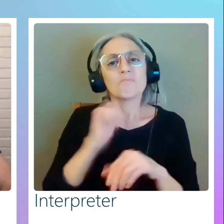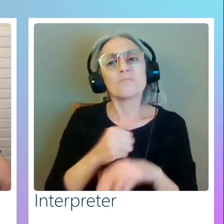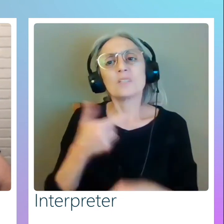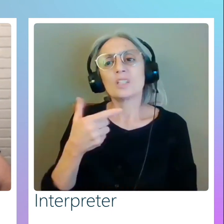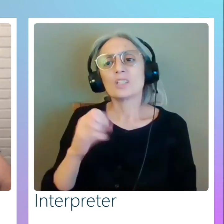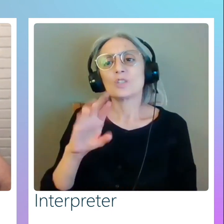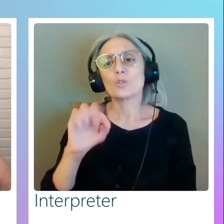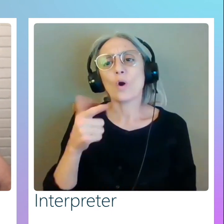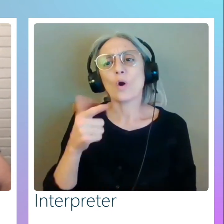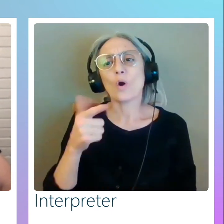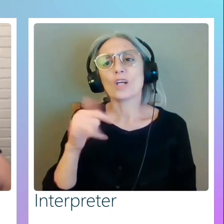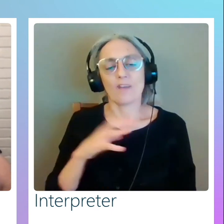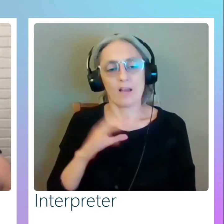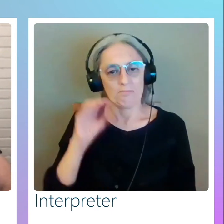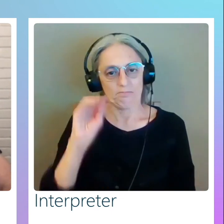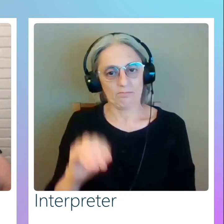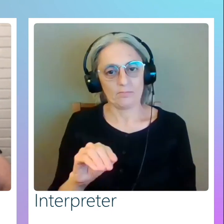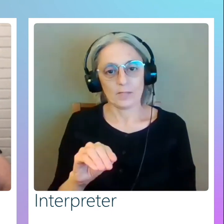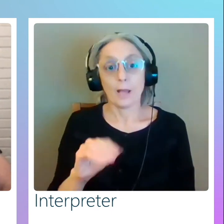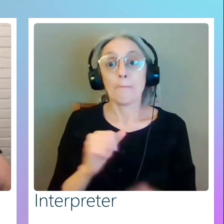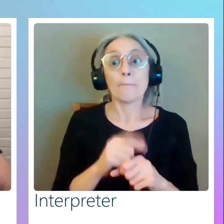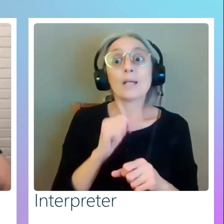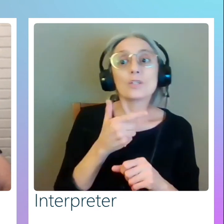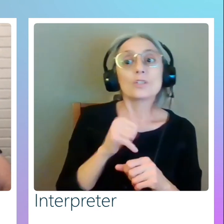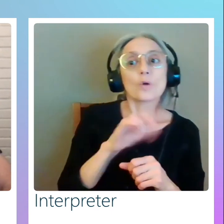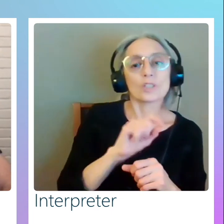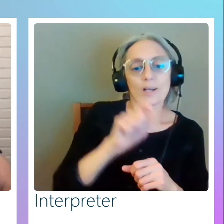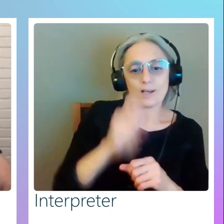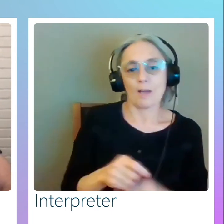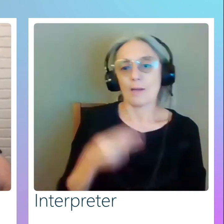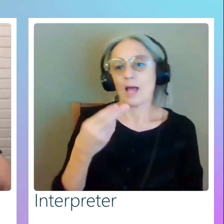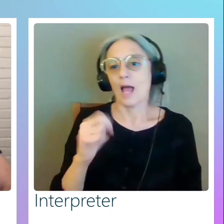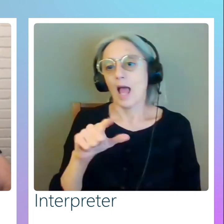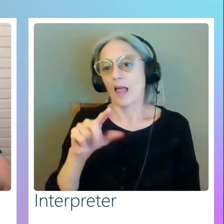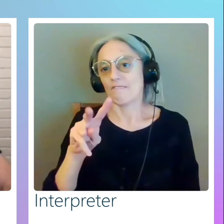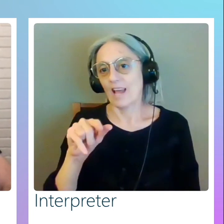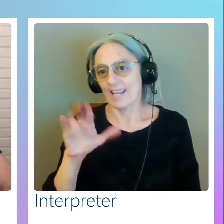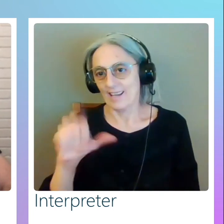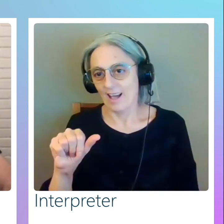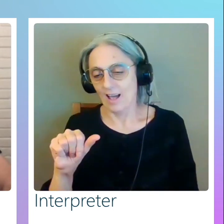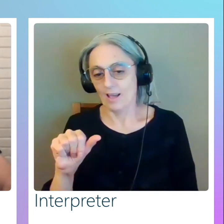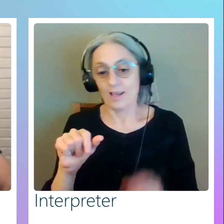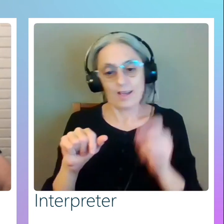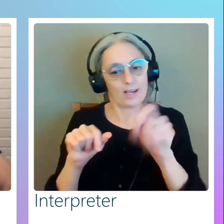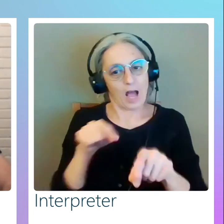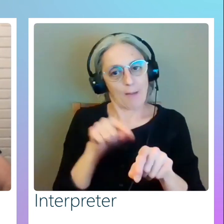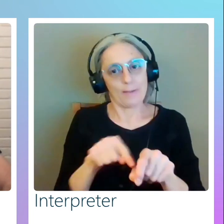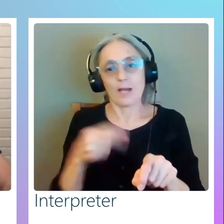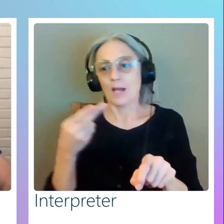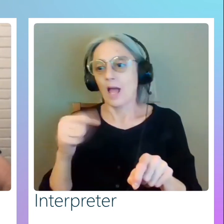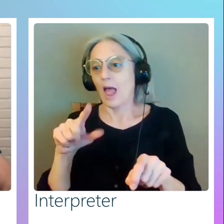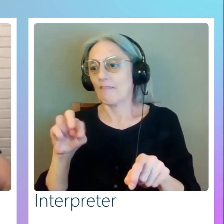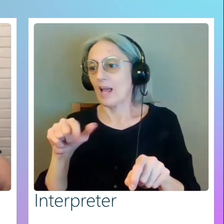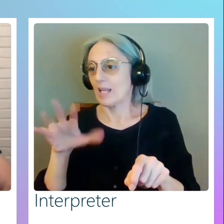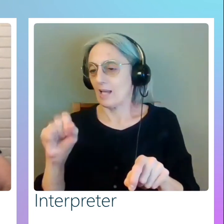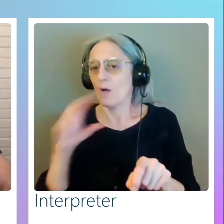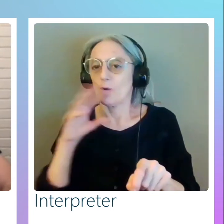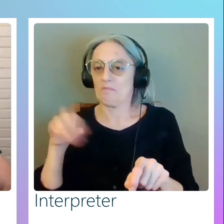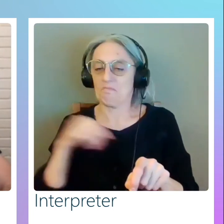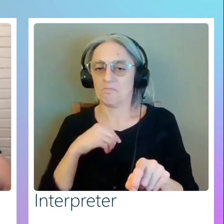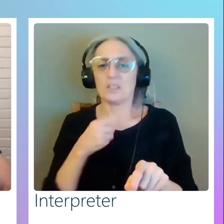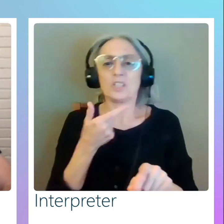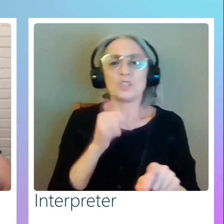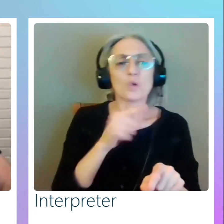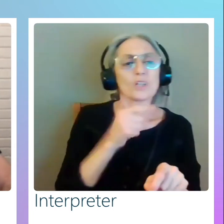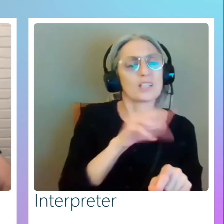in that code you say Georgia, comma, Helvetica, just in case, because we know that Helvetica is going to get taken in. Georgia is also accepted though. If